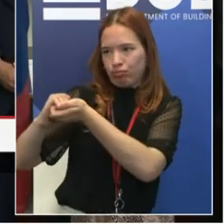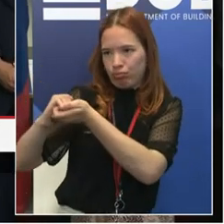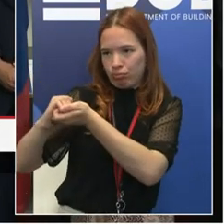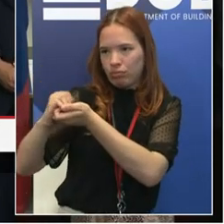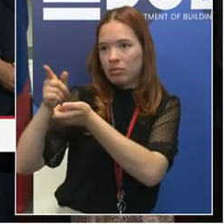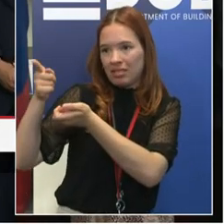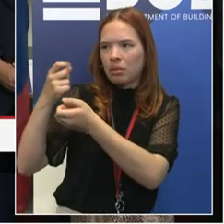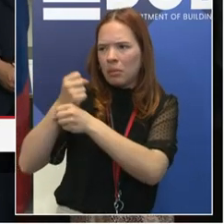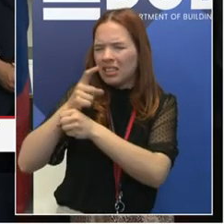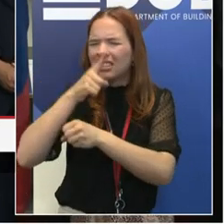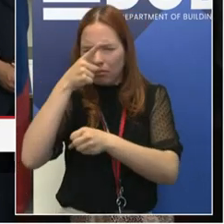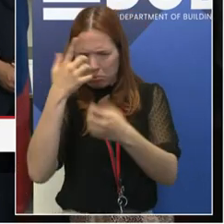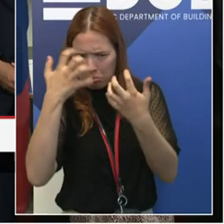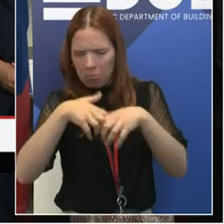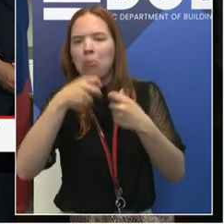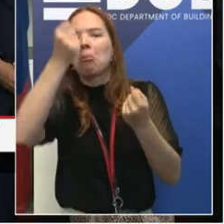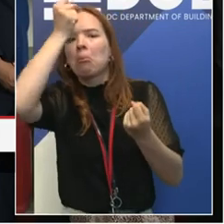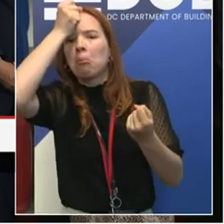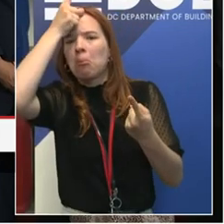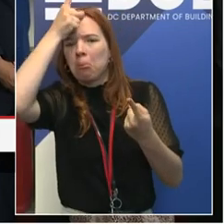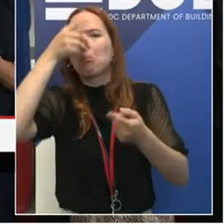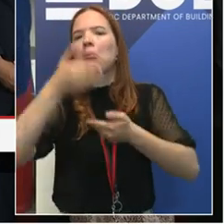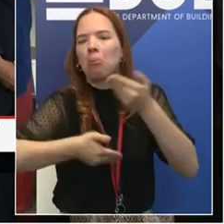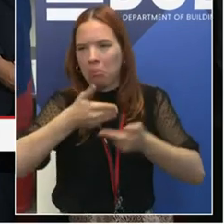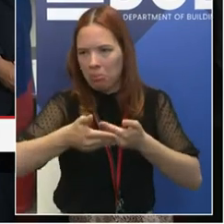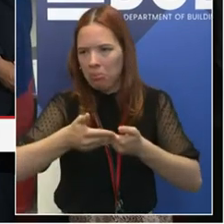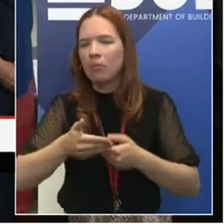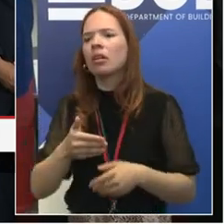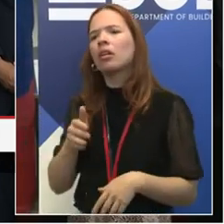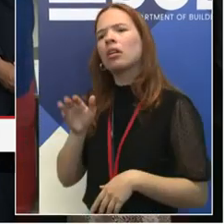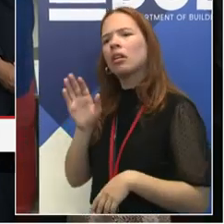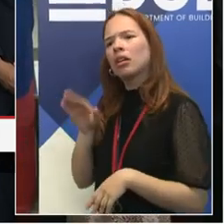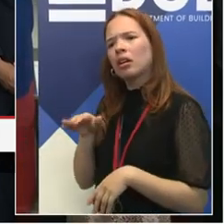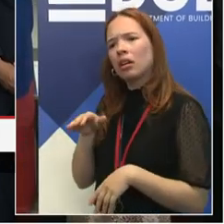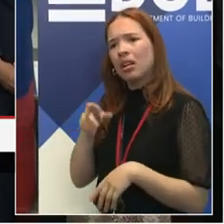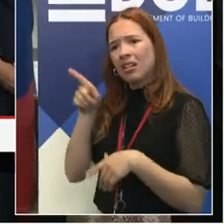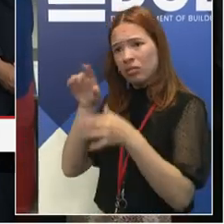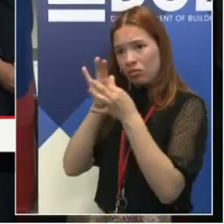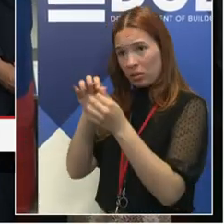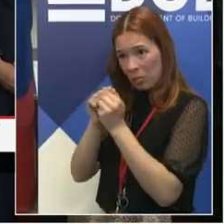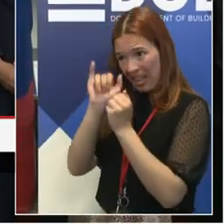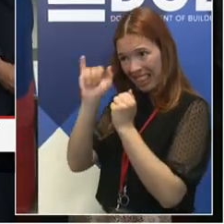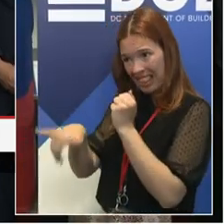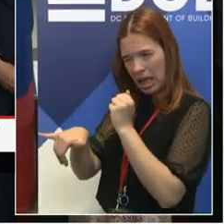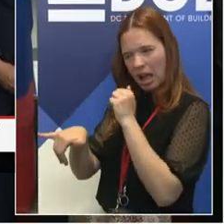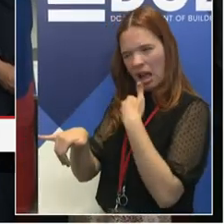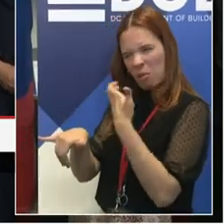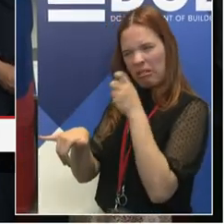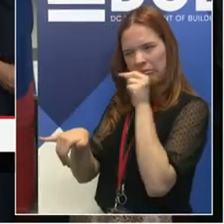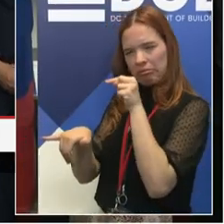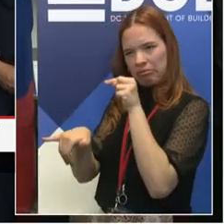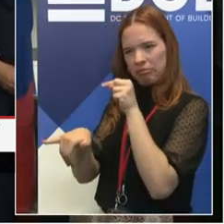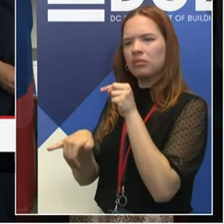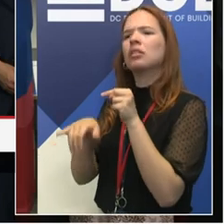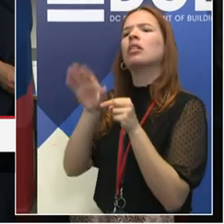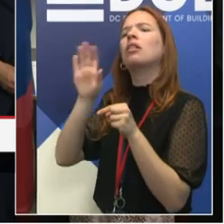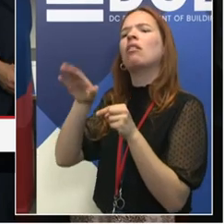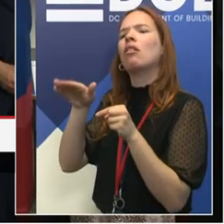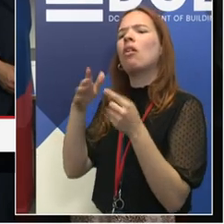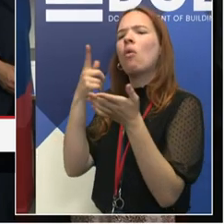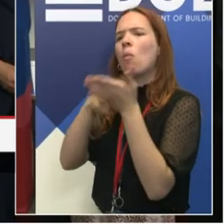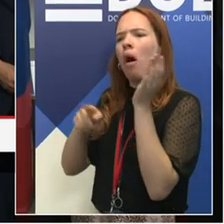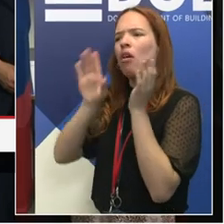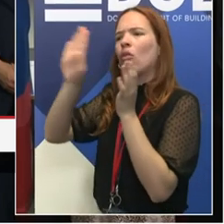allows the plan to unfold. If I could follow up on that, sir, what is the plan to incentivize conversions in the